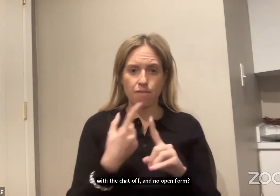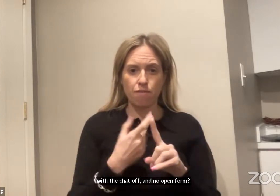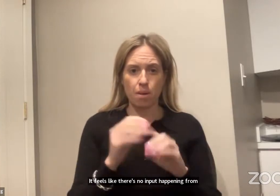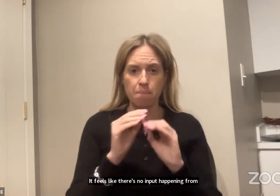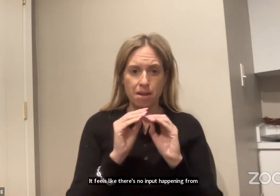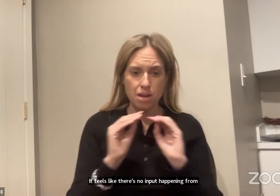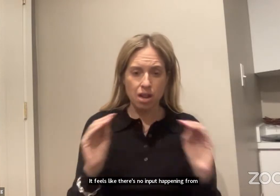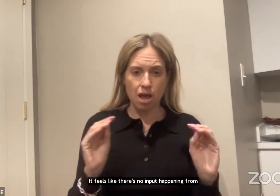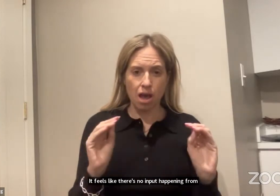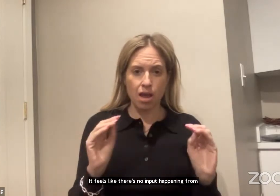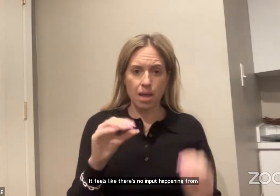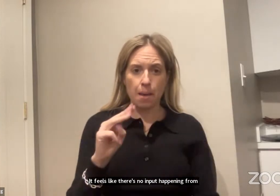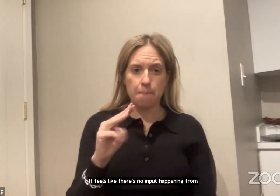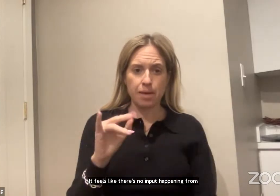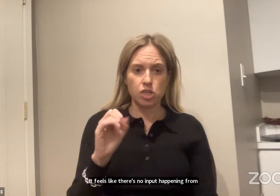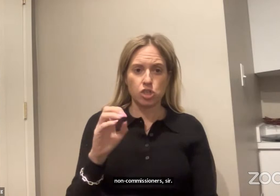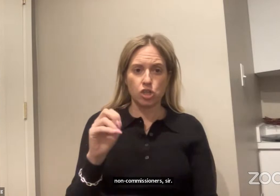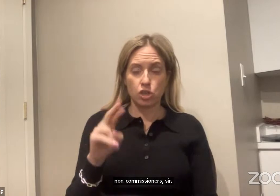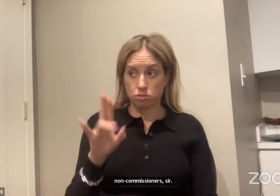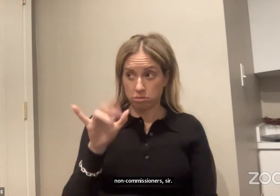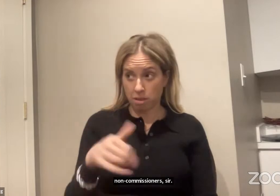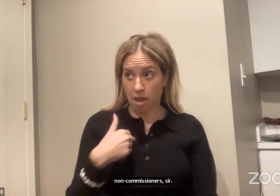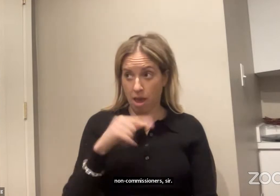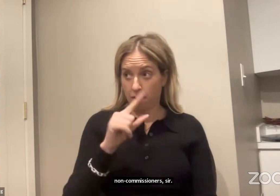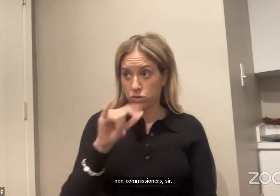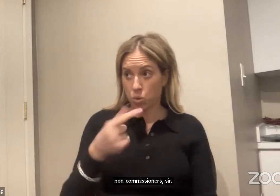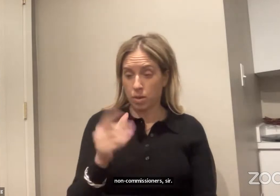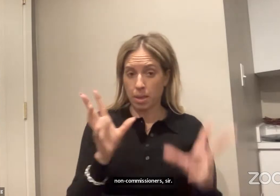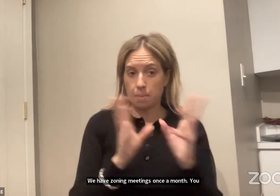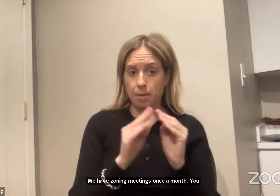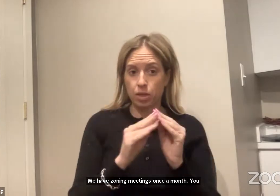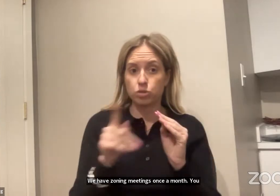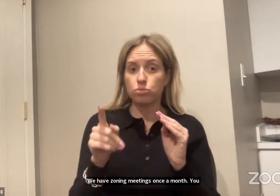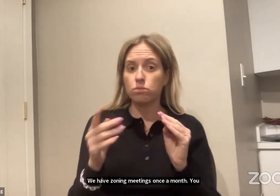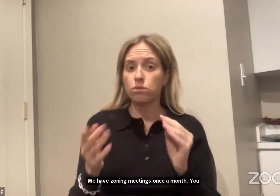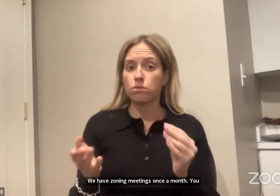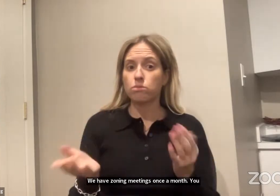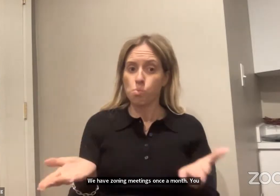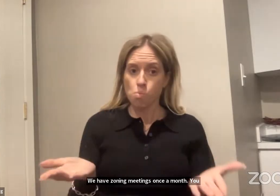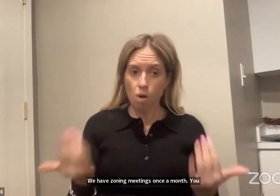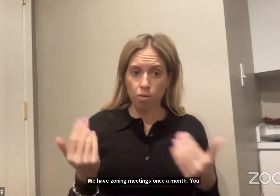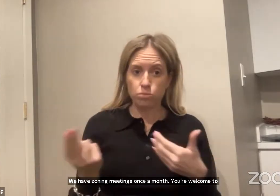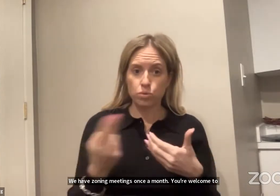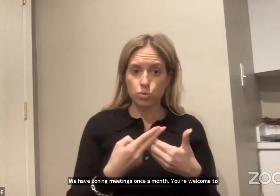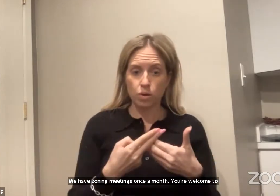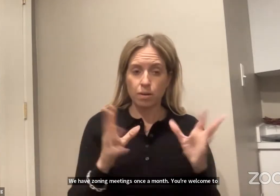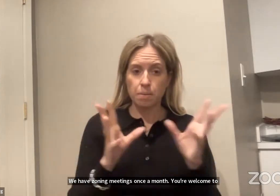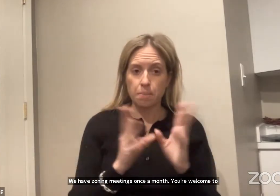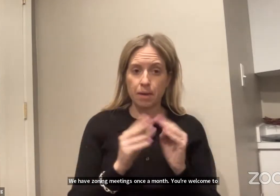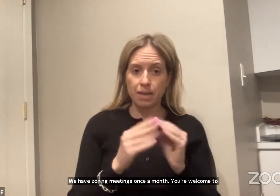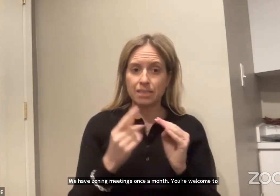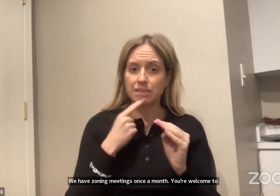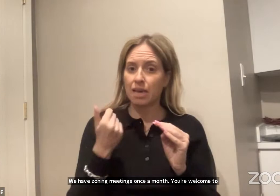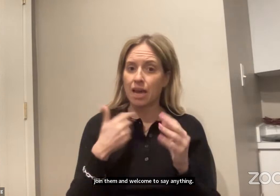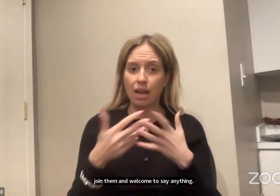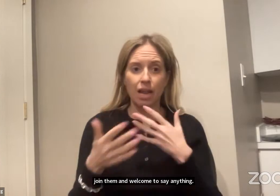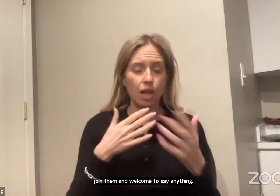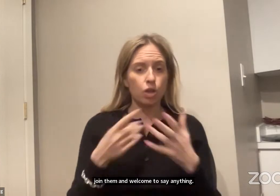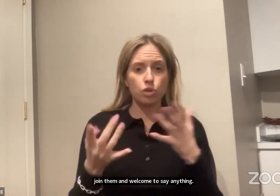zoning meetings once a month. You are welcome to join them and welcome to say anything you feel that is necessary at